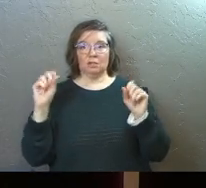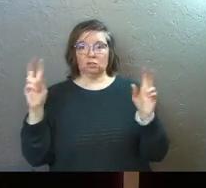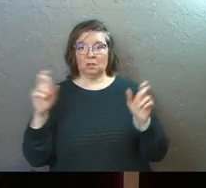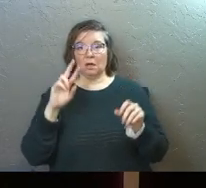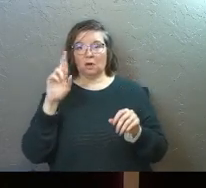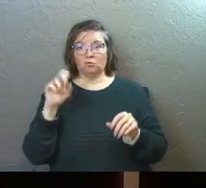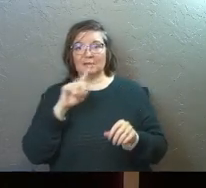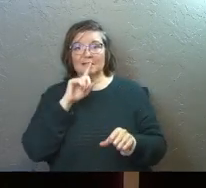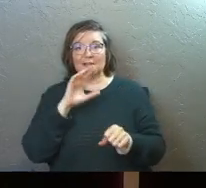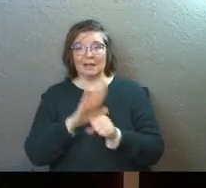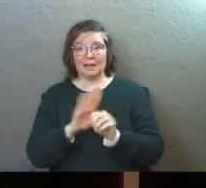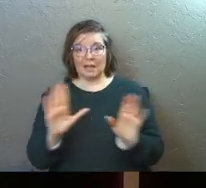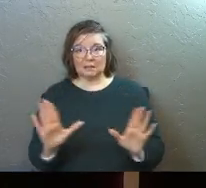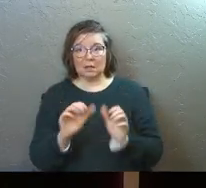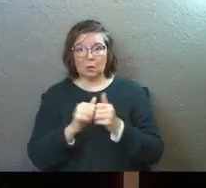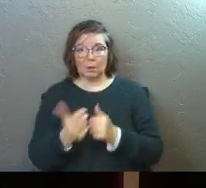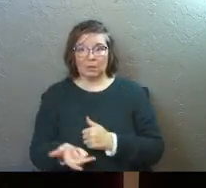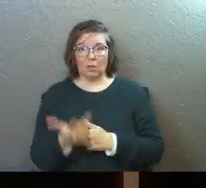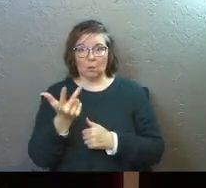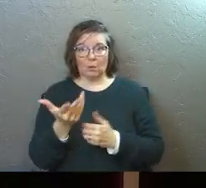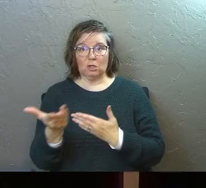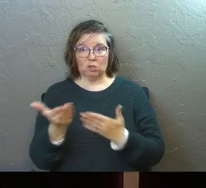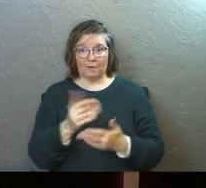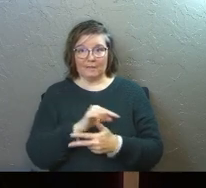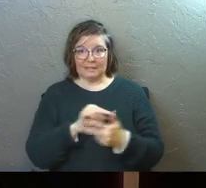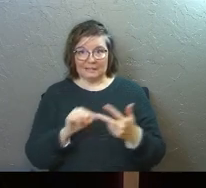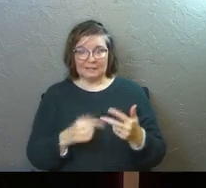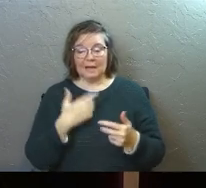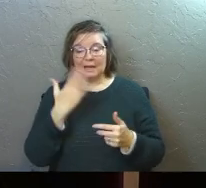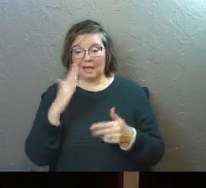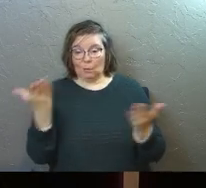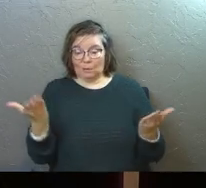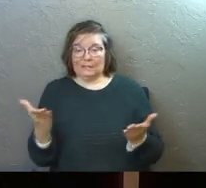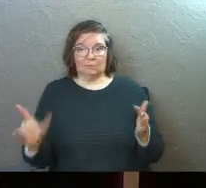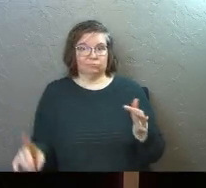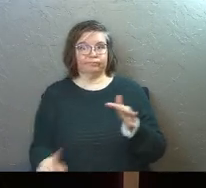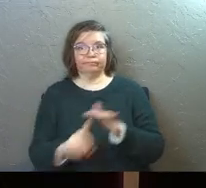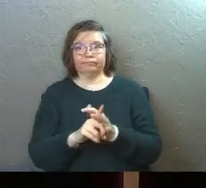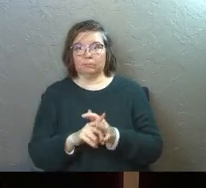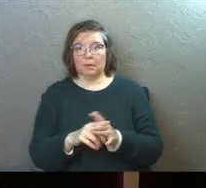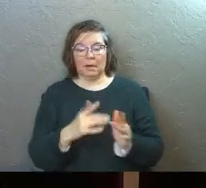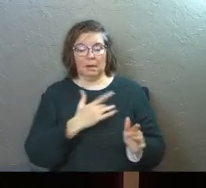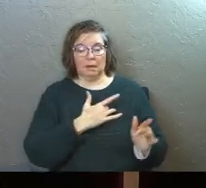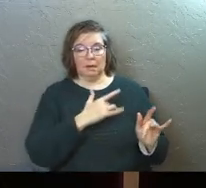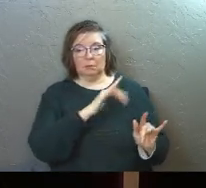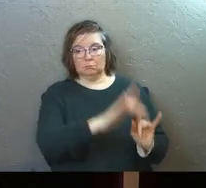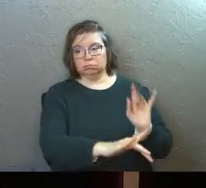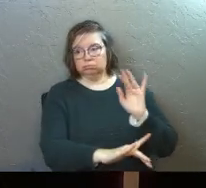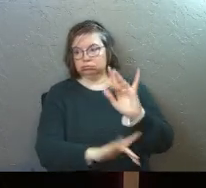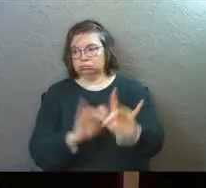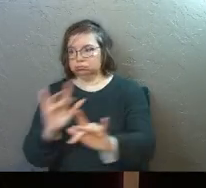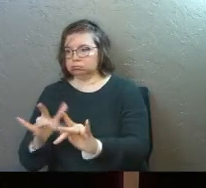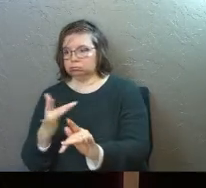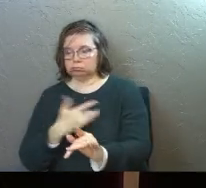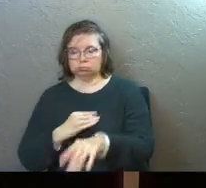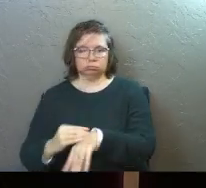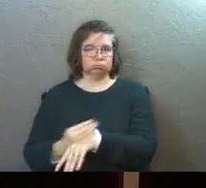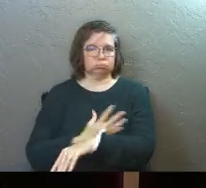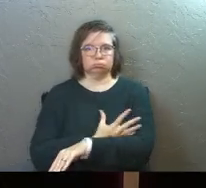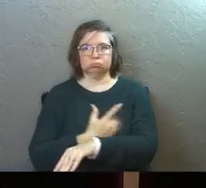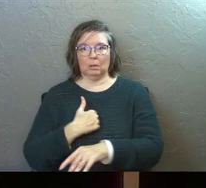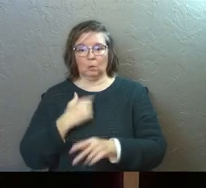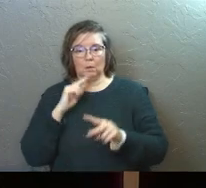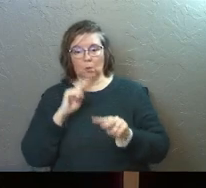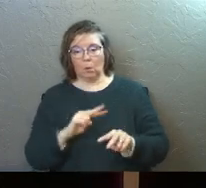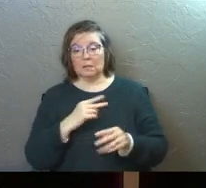a rededication Sunday with our three services that Sunday, and God was here. Amen. God moved in a crazy cool way. He's always with us, but we